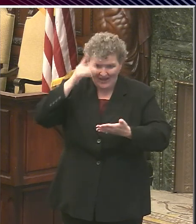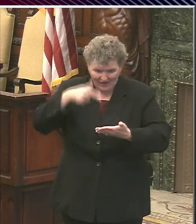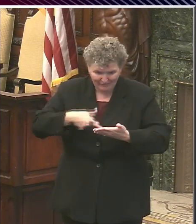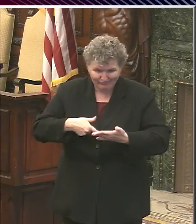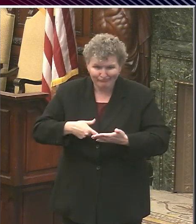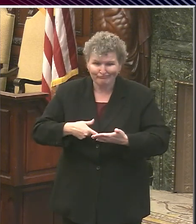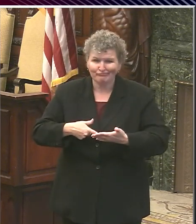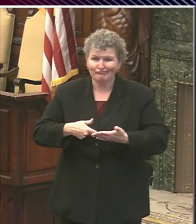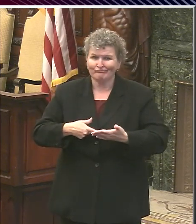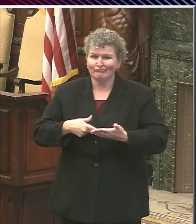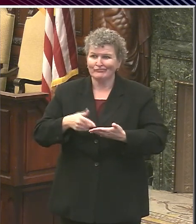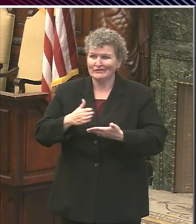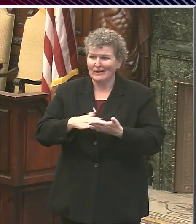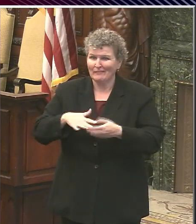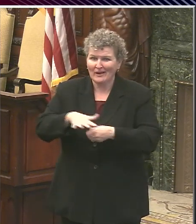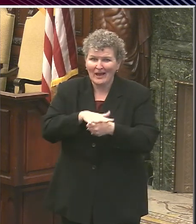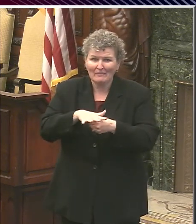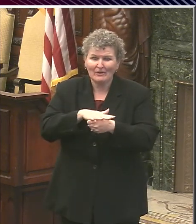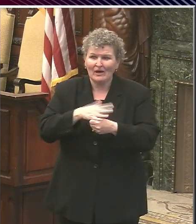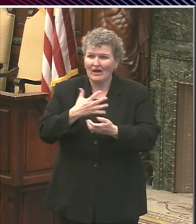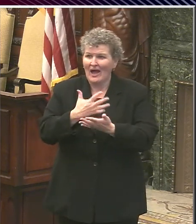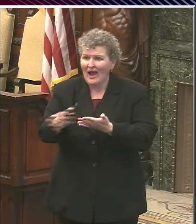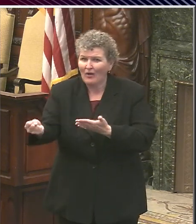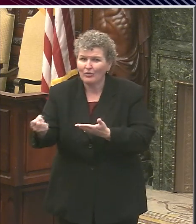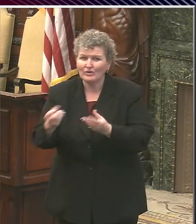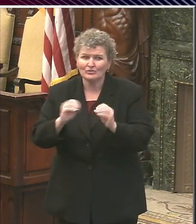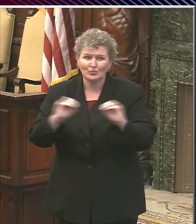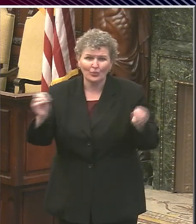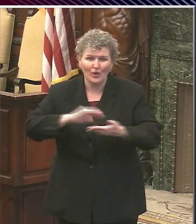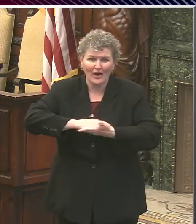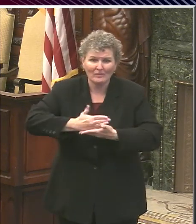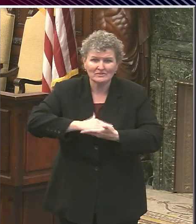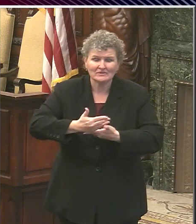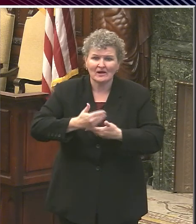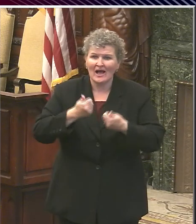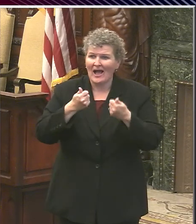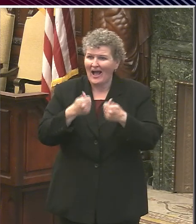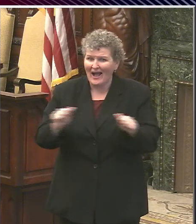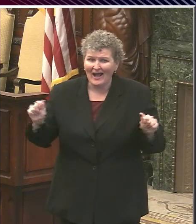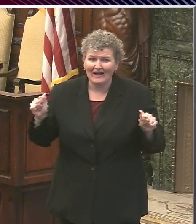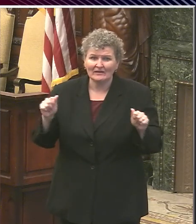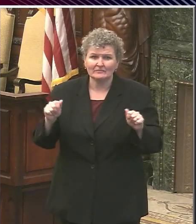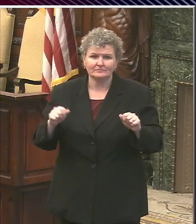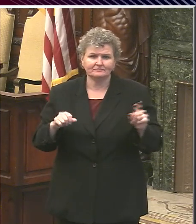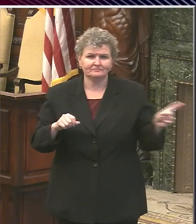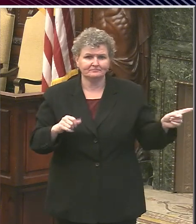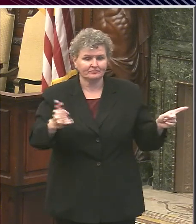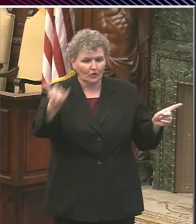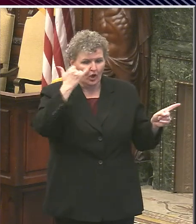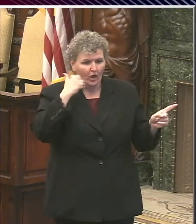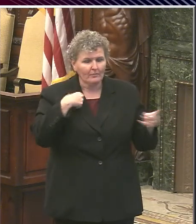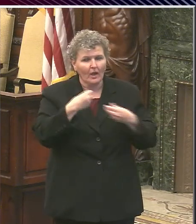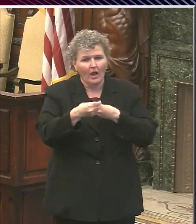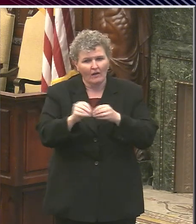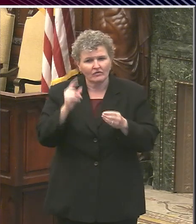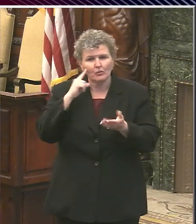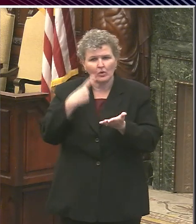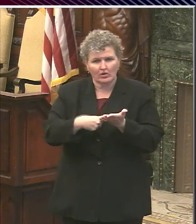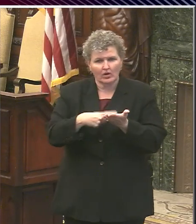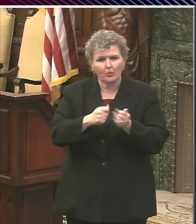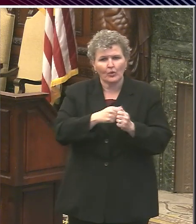certain areas or certain distribution spots. Well, they can call our office here at